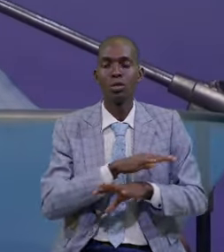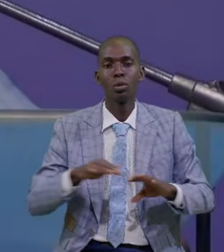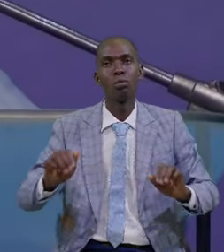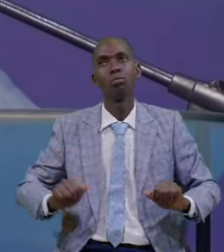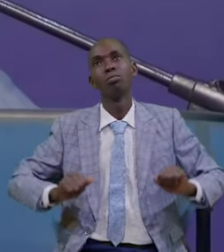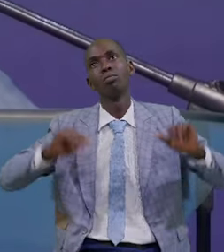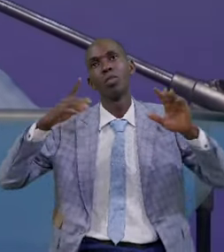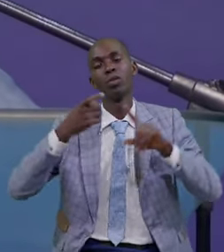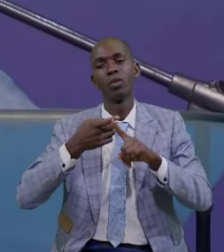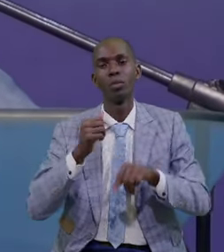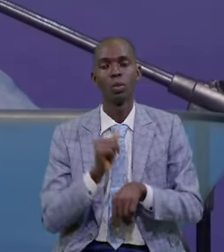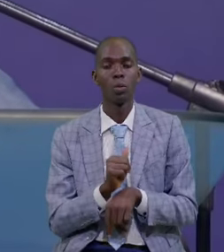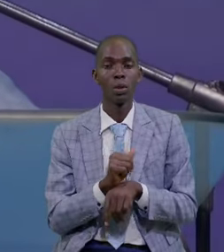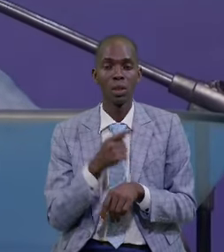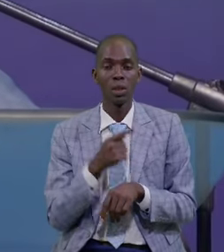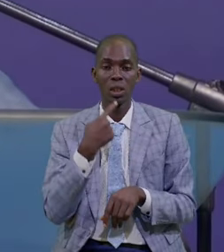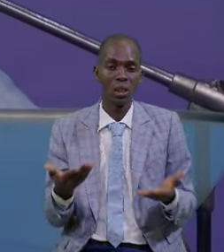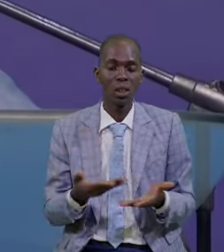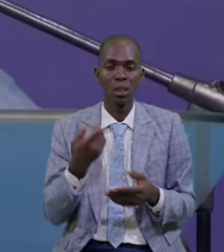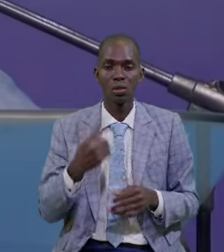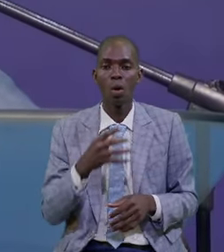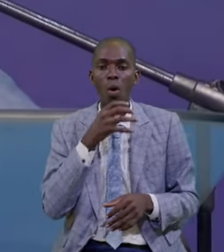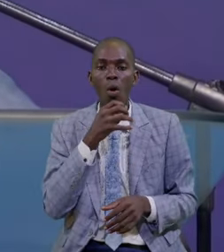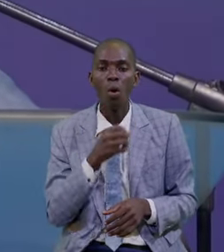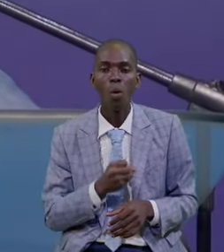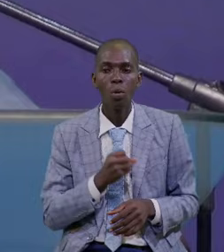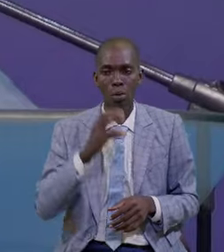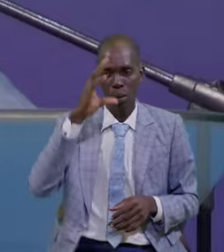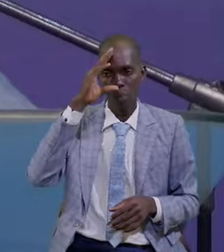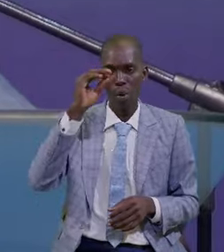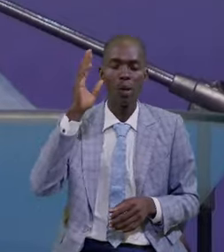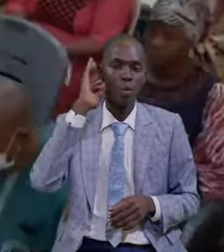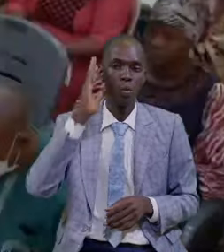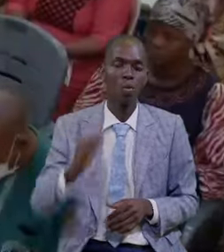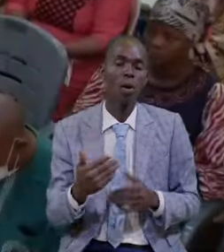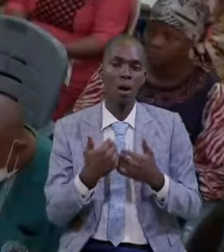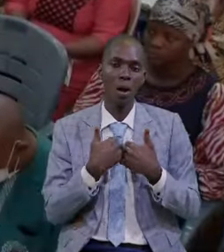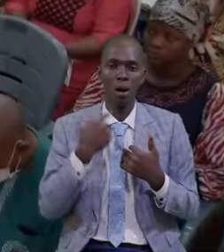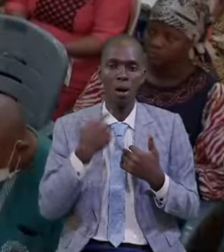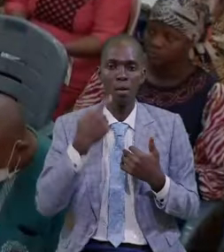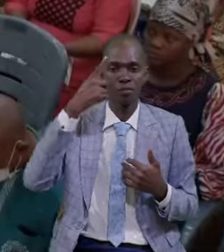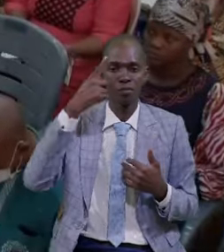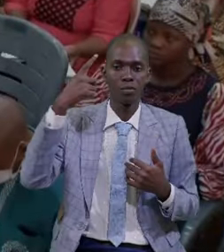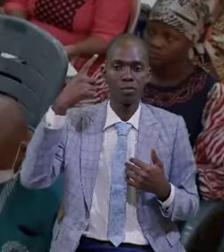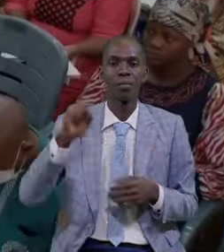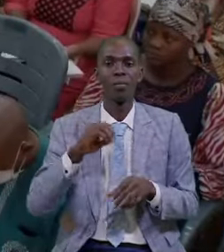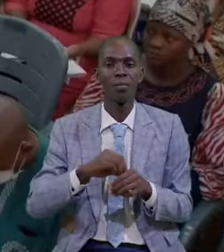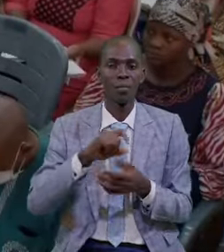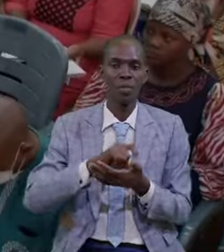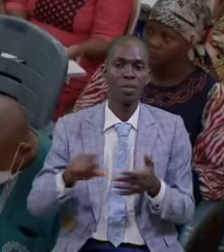old men shall dream dreams. Verse 18. In verse